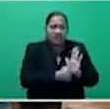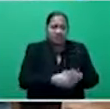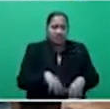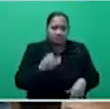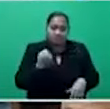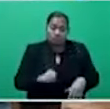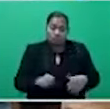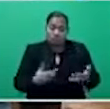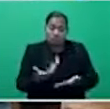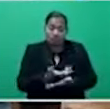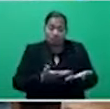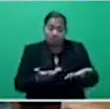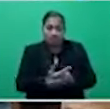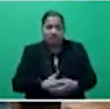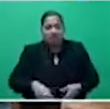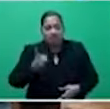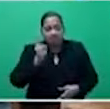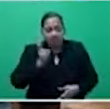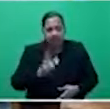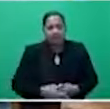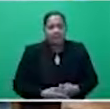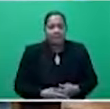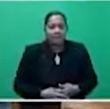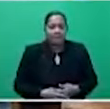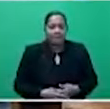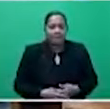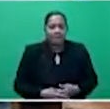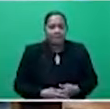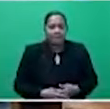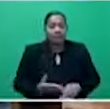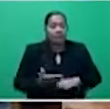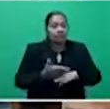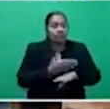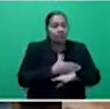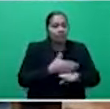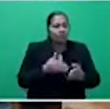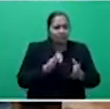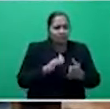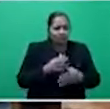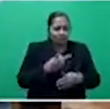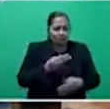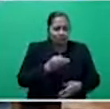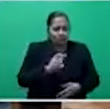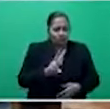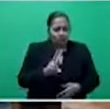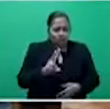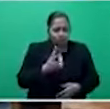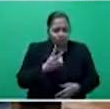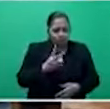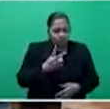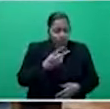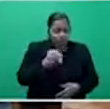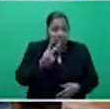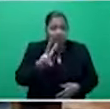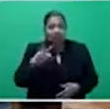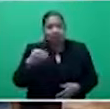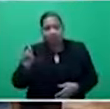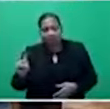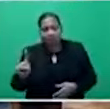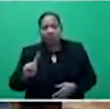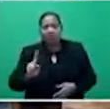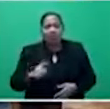Mr. Speaker, sir, before the enactment of 22 of 21, sir, in order to lease